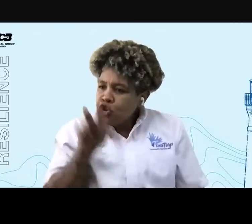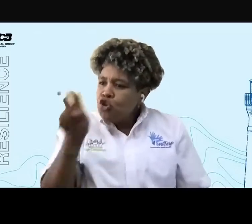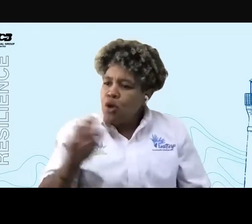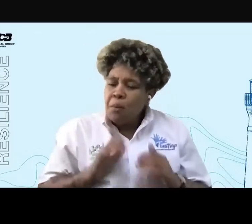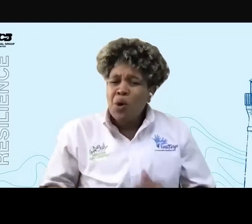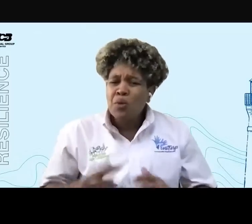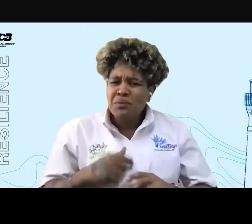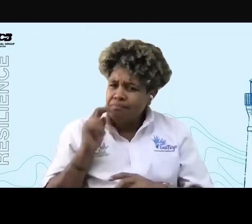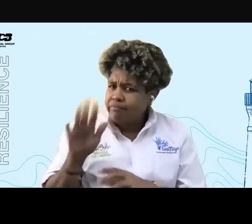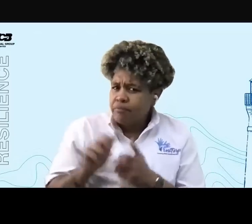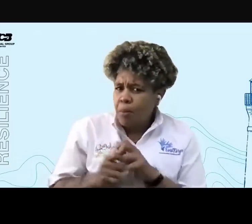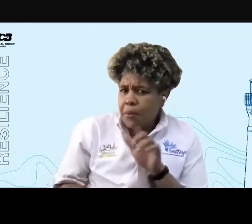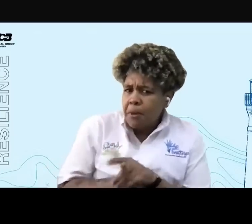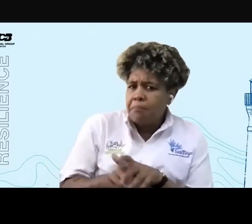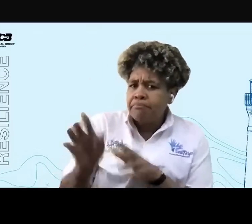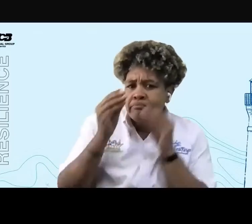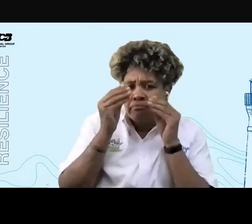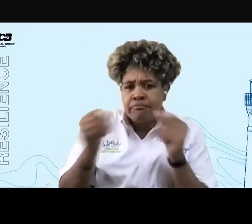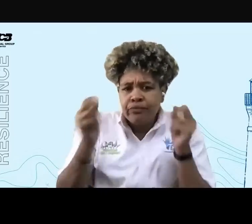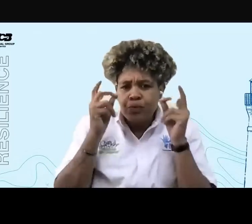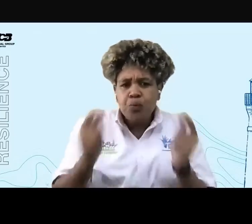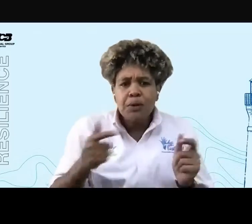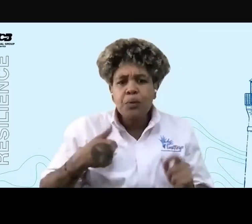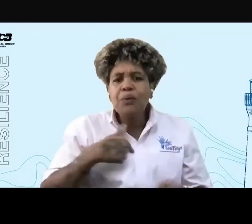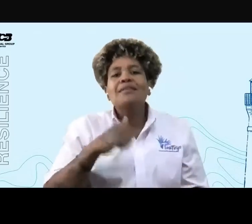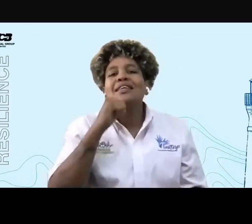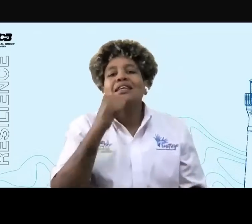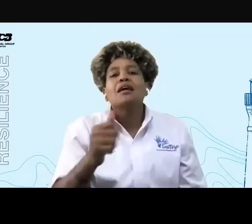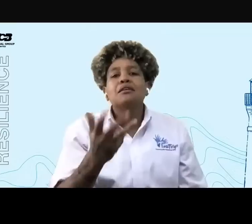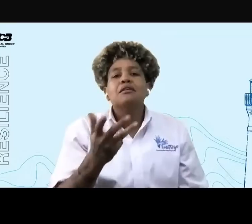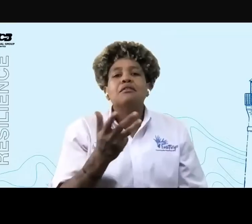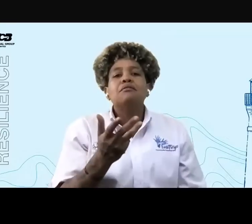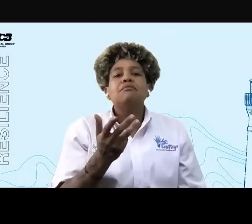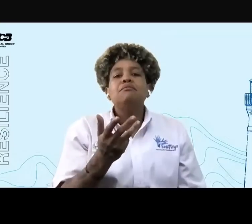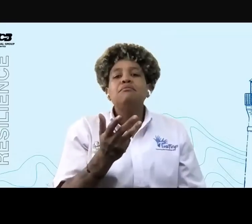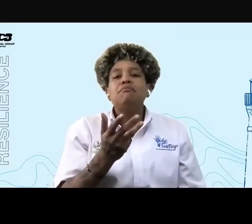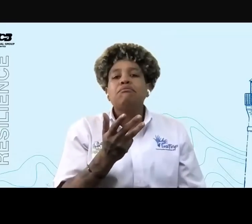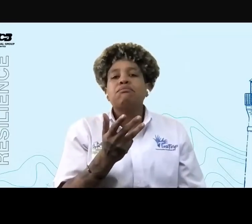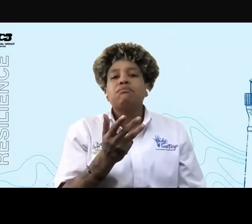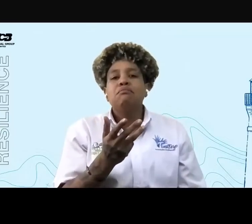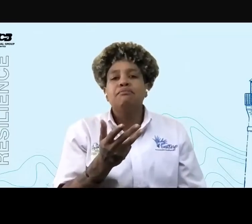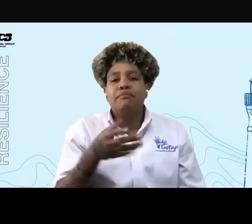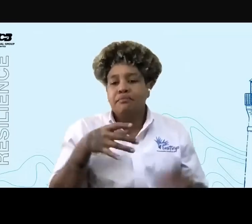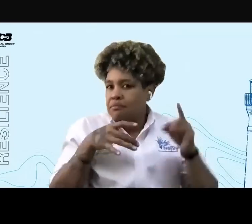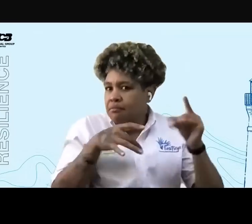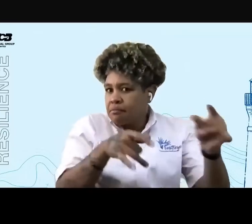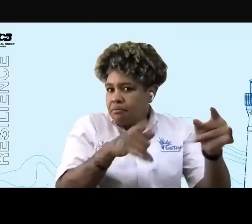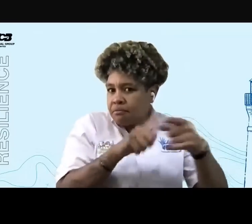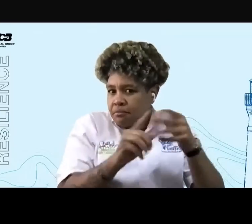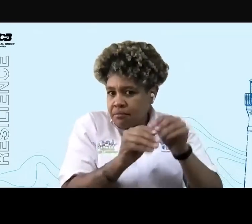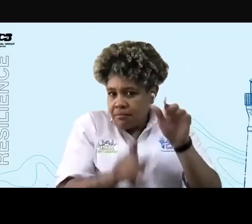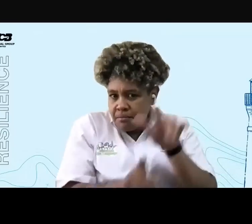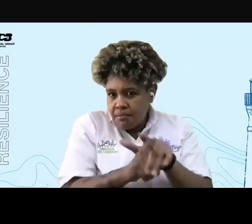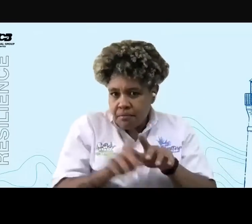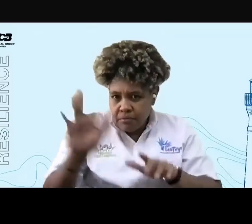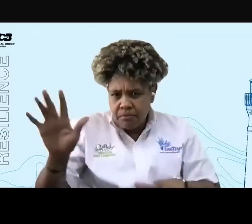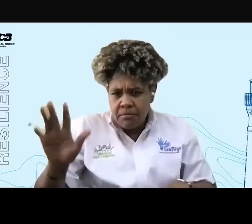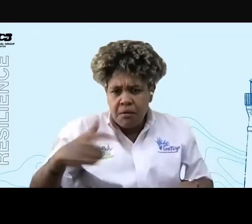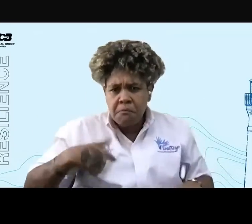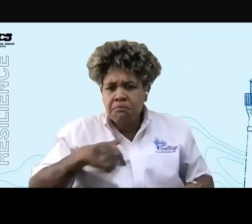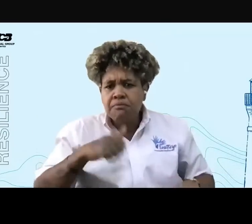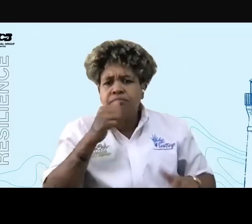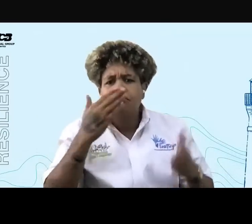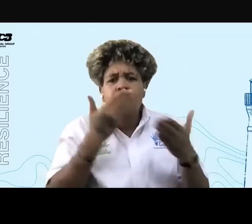with issues as they come up. We're not, and we're dealing with them efficiently as they come up. So we're on a